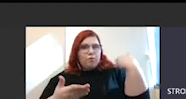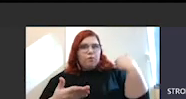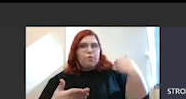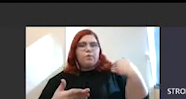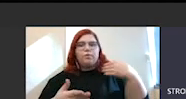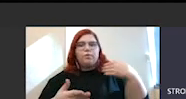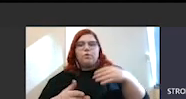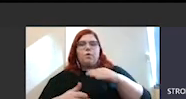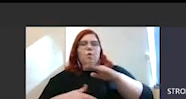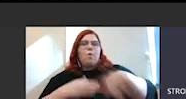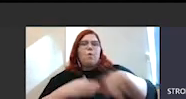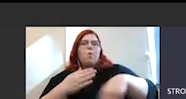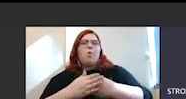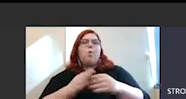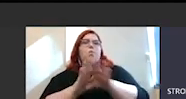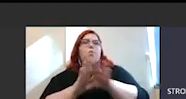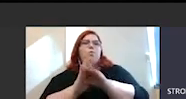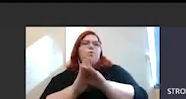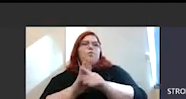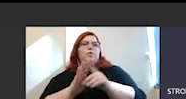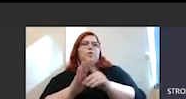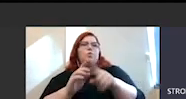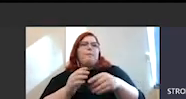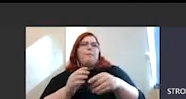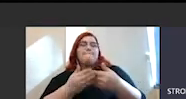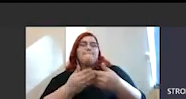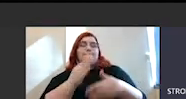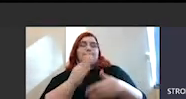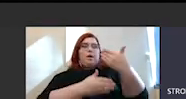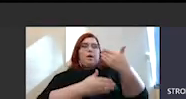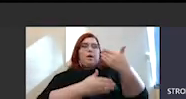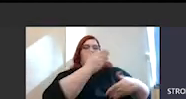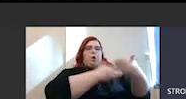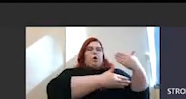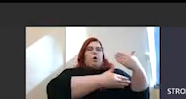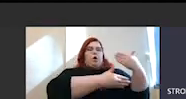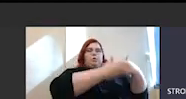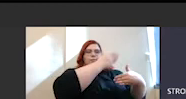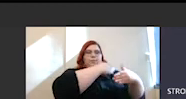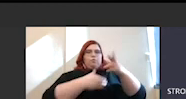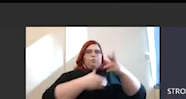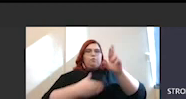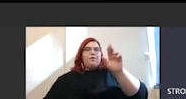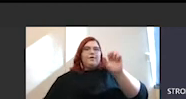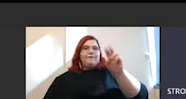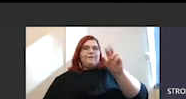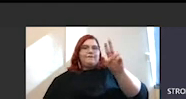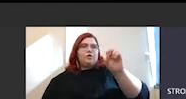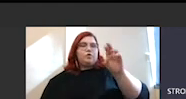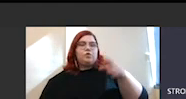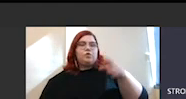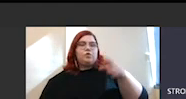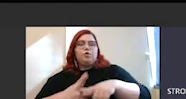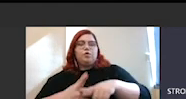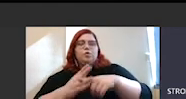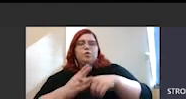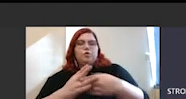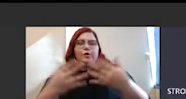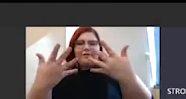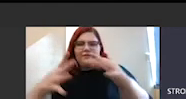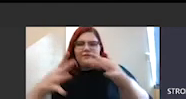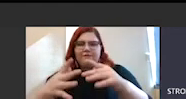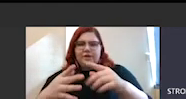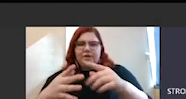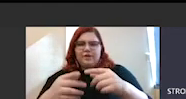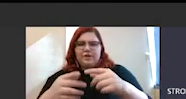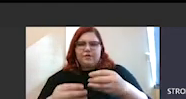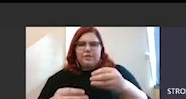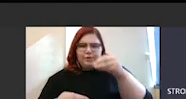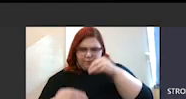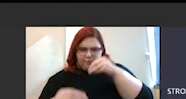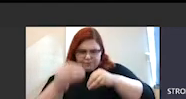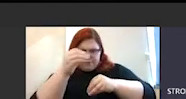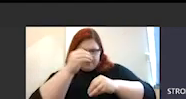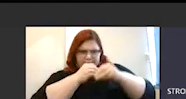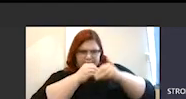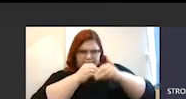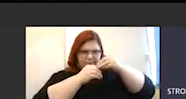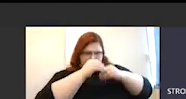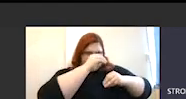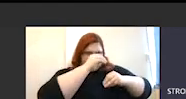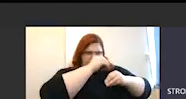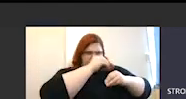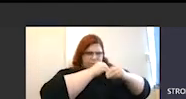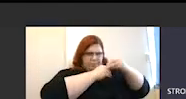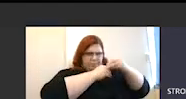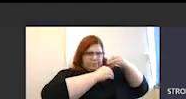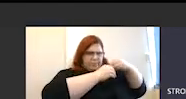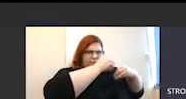is told in reverse. So the action, you start off at the end and then kind of reconstruct the story retrospectively. And I